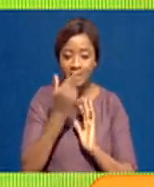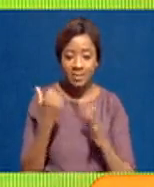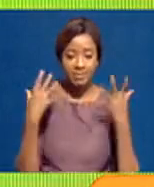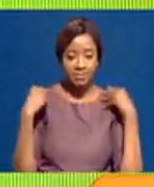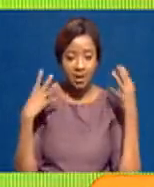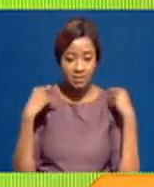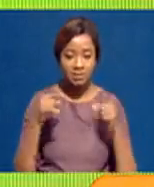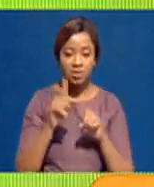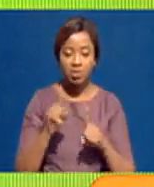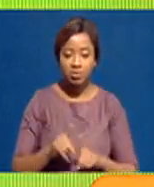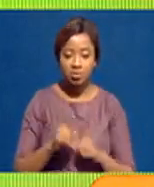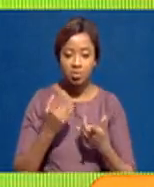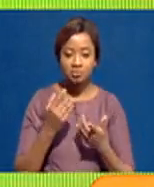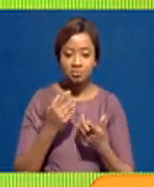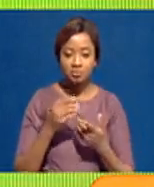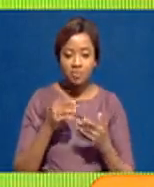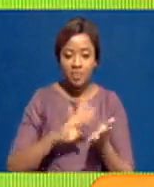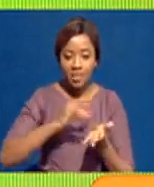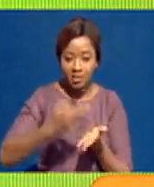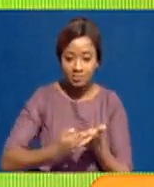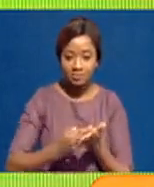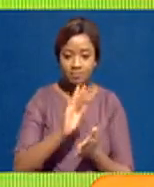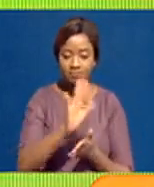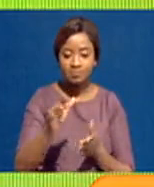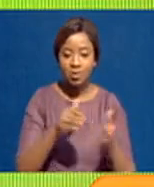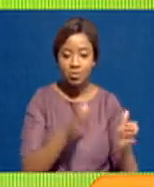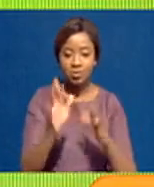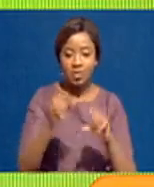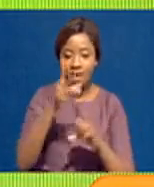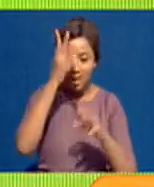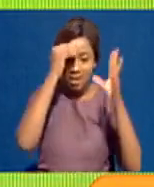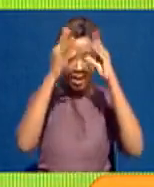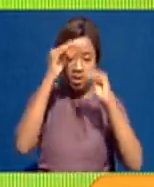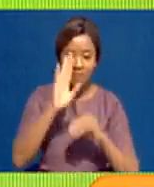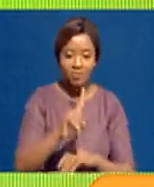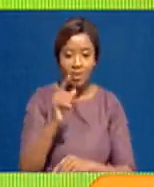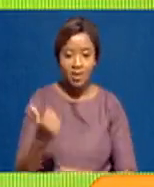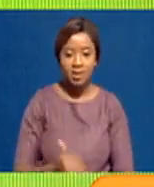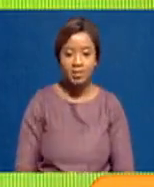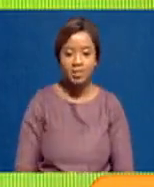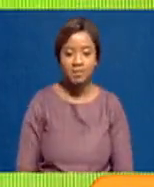knowledge, and resources to the opportunity to learn from each other is immense.